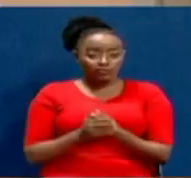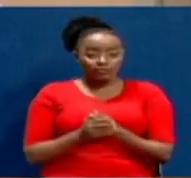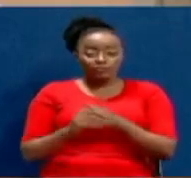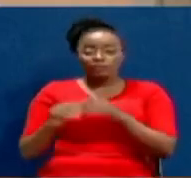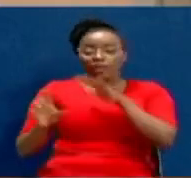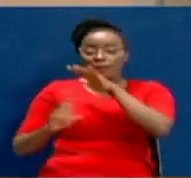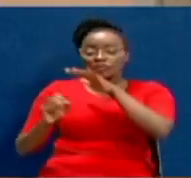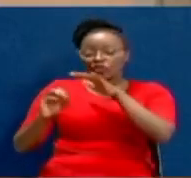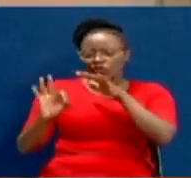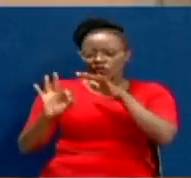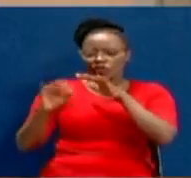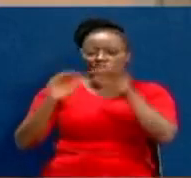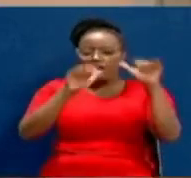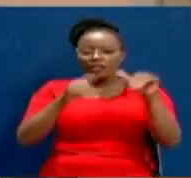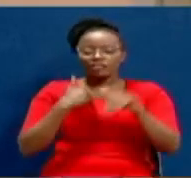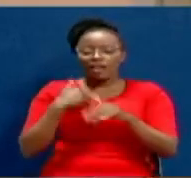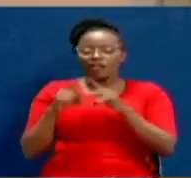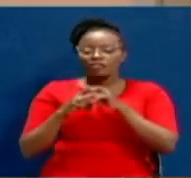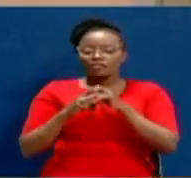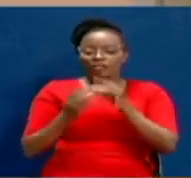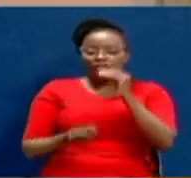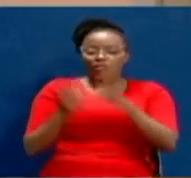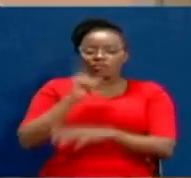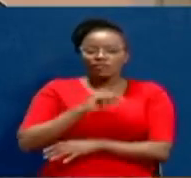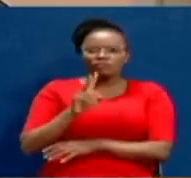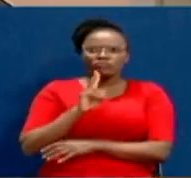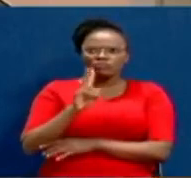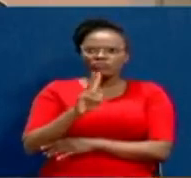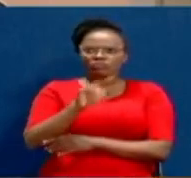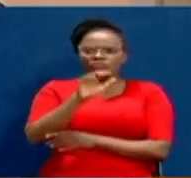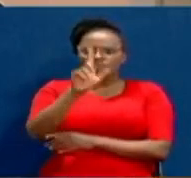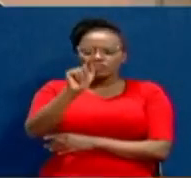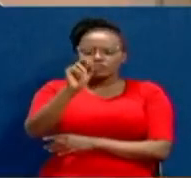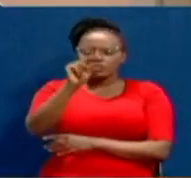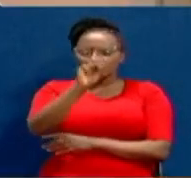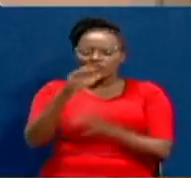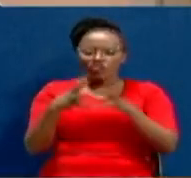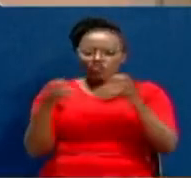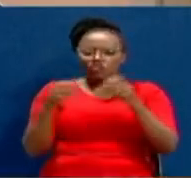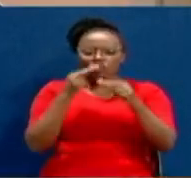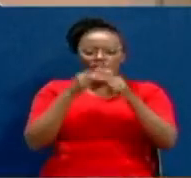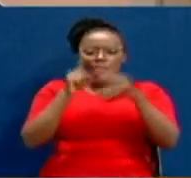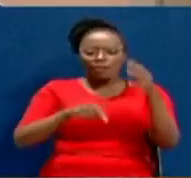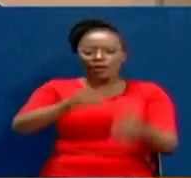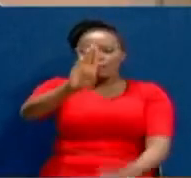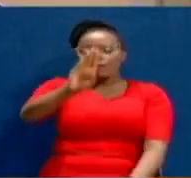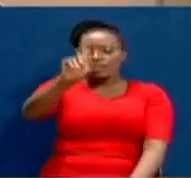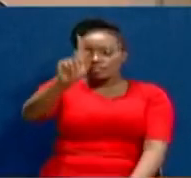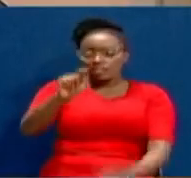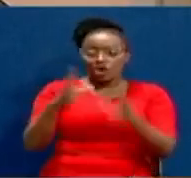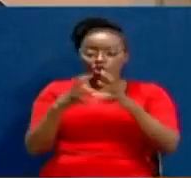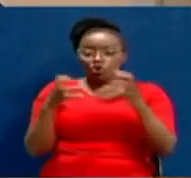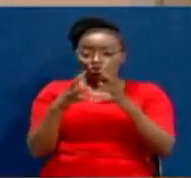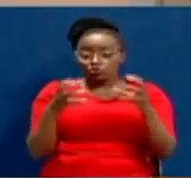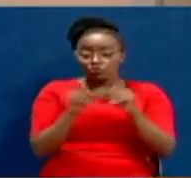The Ministry of Agriculture and Livestock has flagged off 16.3 tons biotech cotton seeds, commonly known as BT